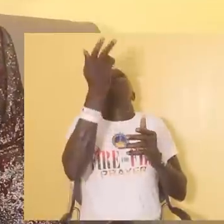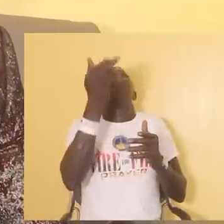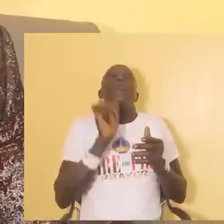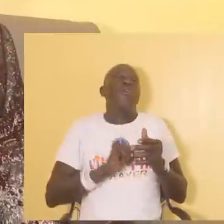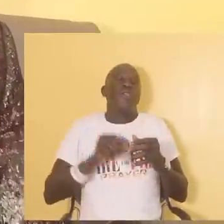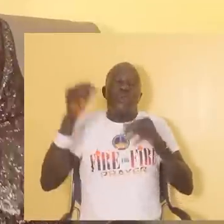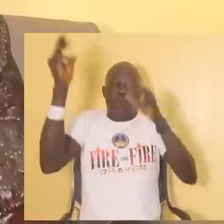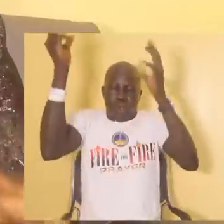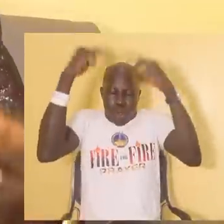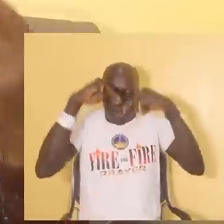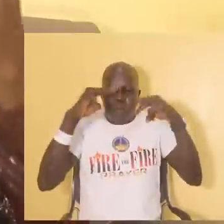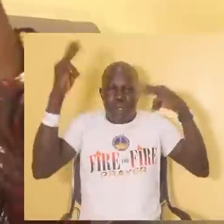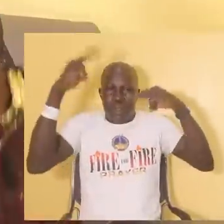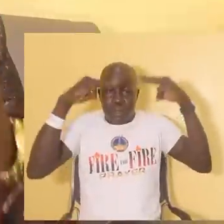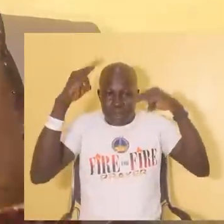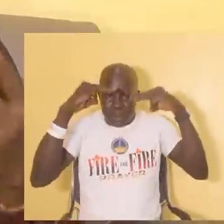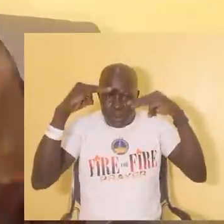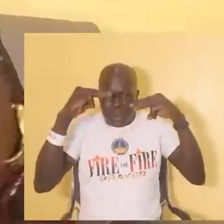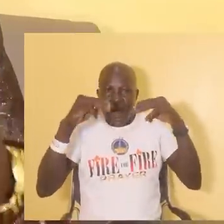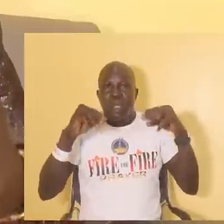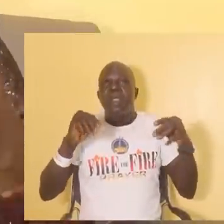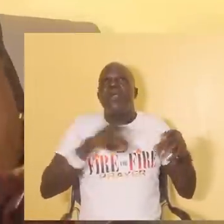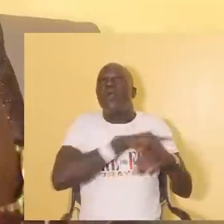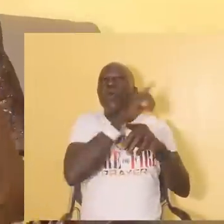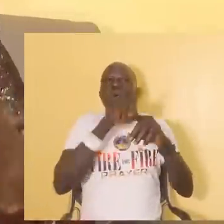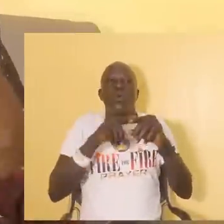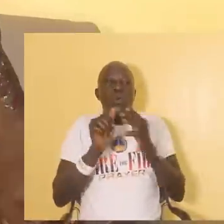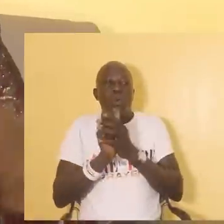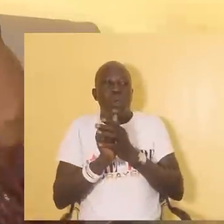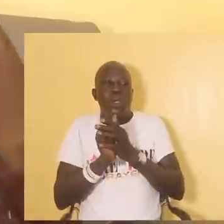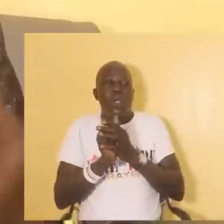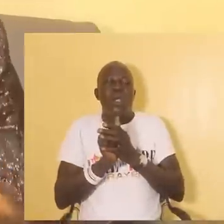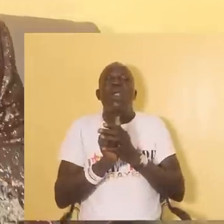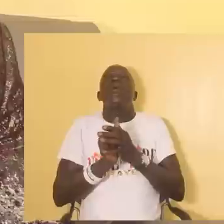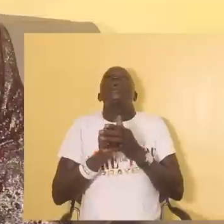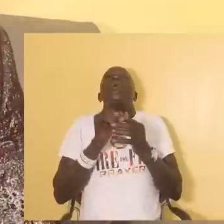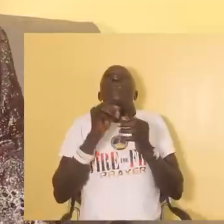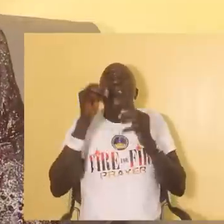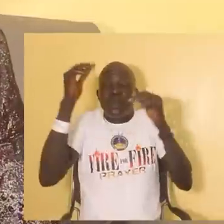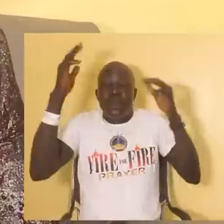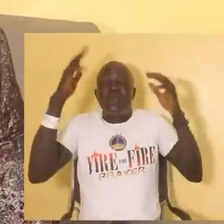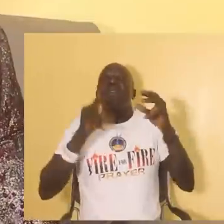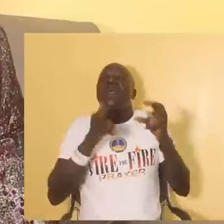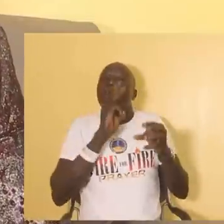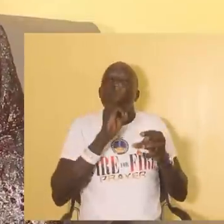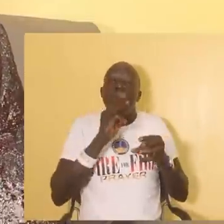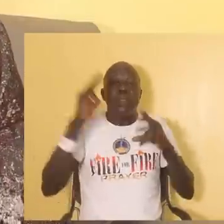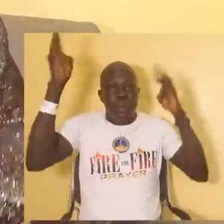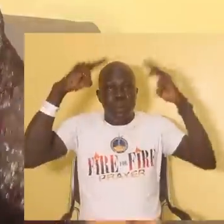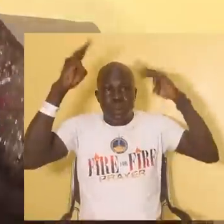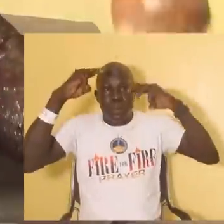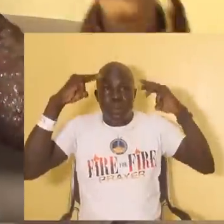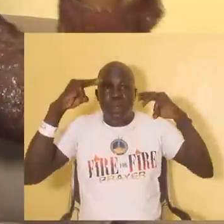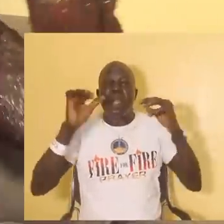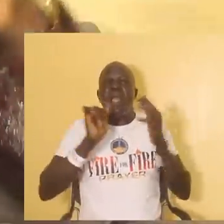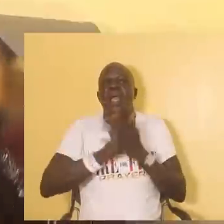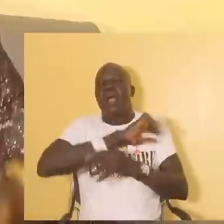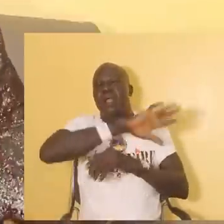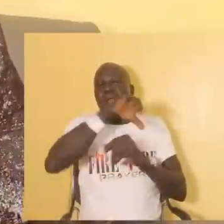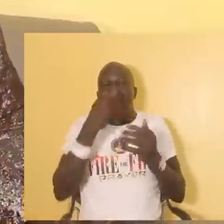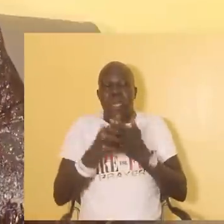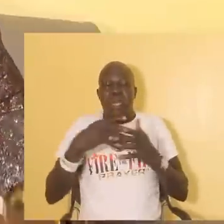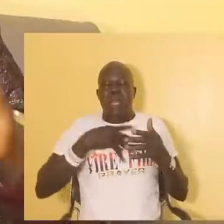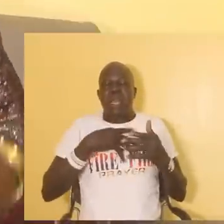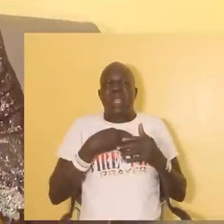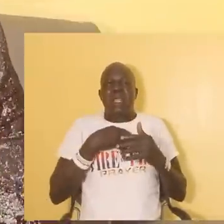my voice will shout and like bi ojo wene wene sare weko toton like dew on the new plant, ati bi owara